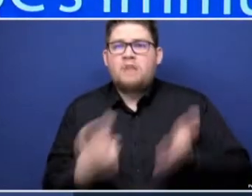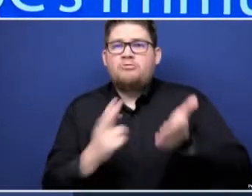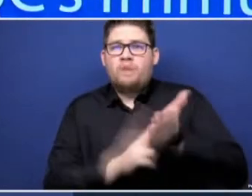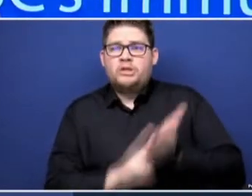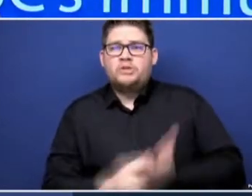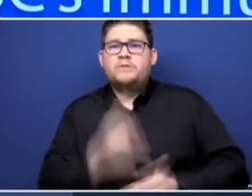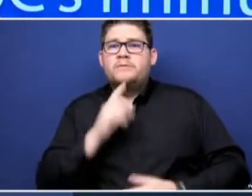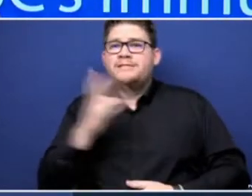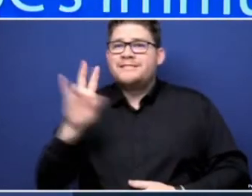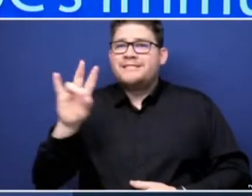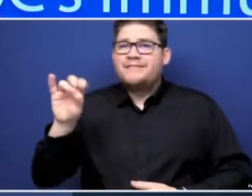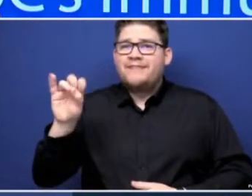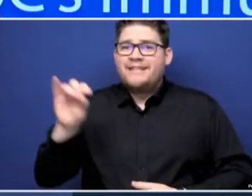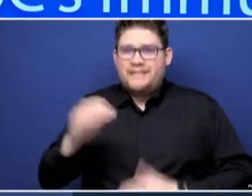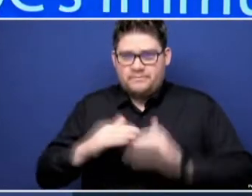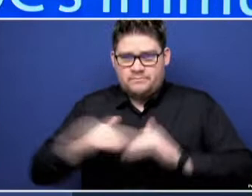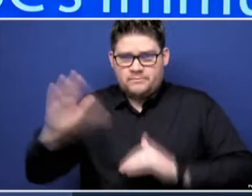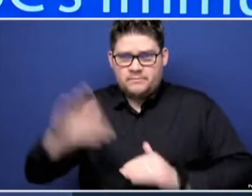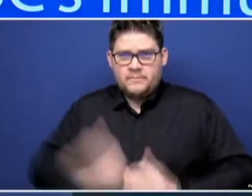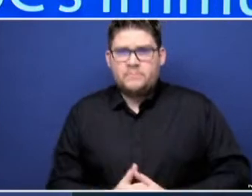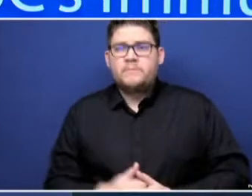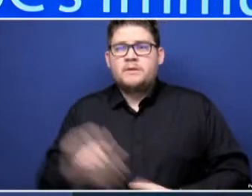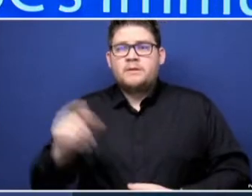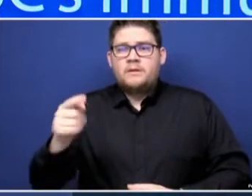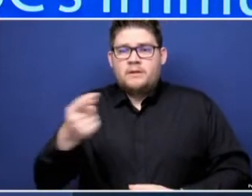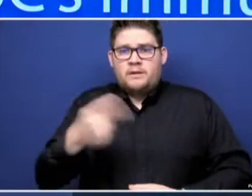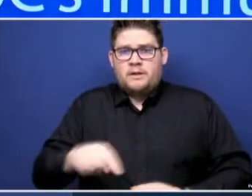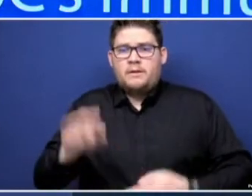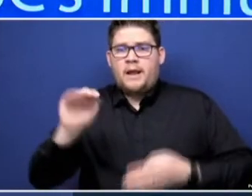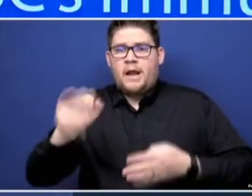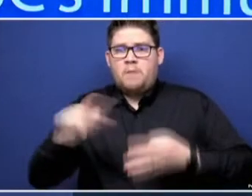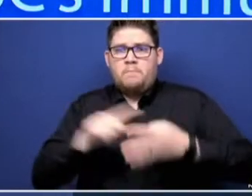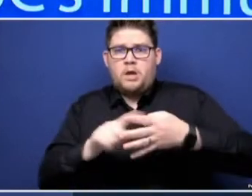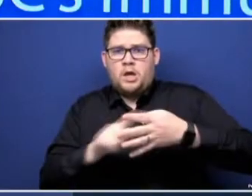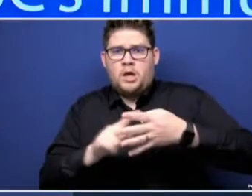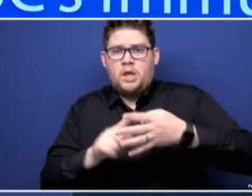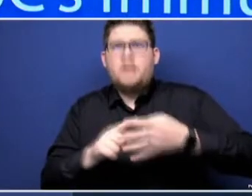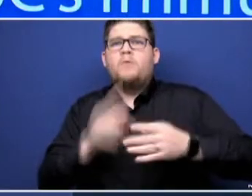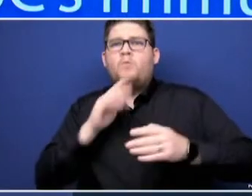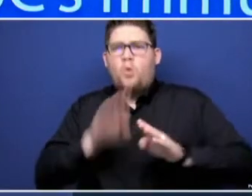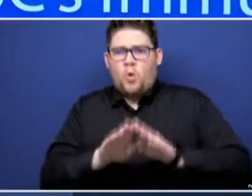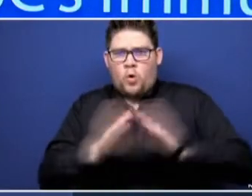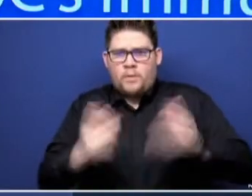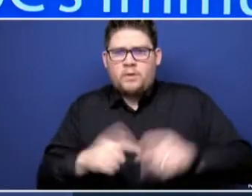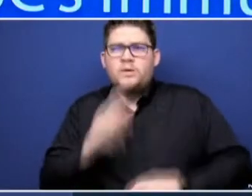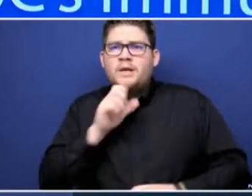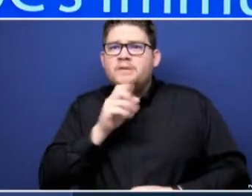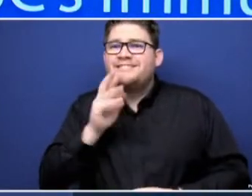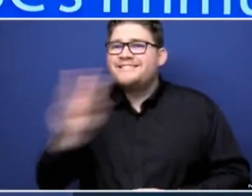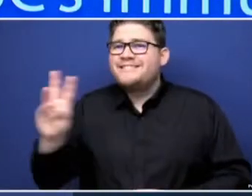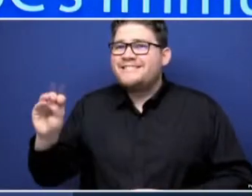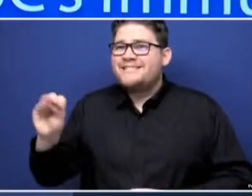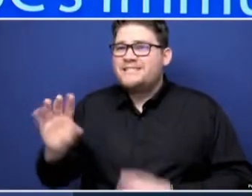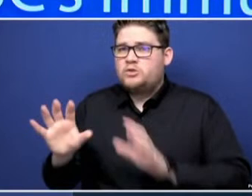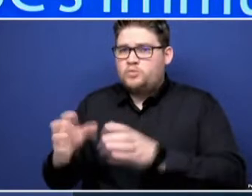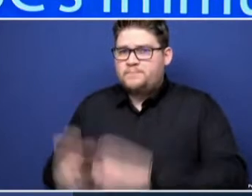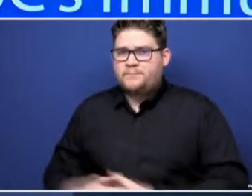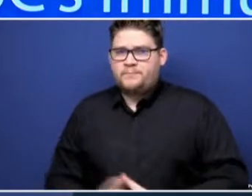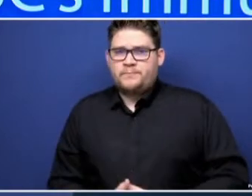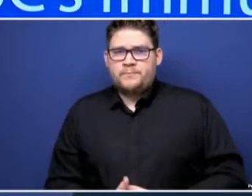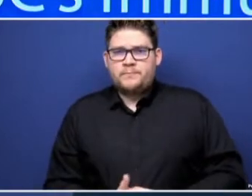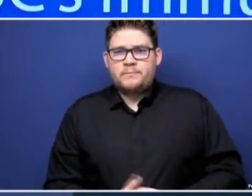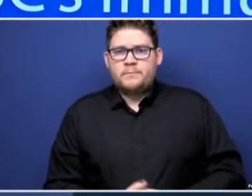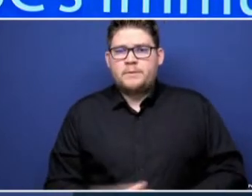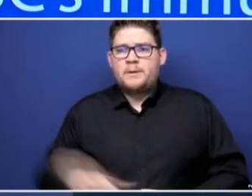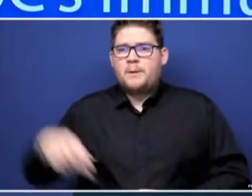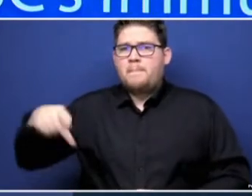to people and businesses who have been trying to do their part to make sure that we meet the objectives of having everyone who